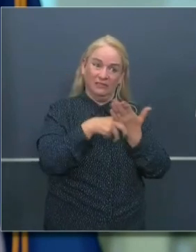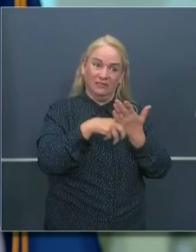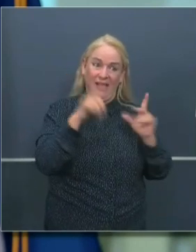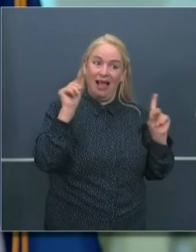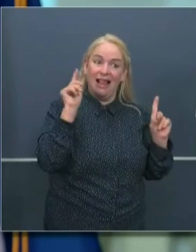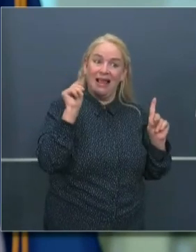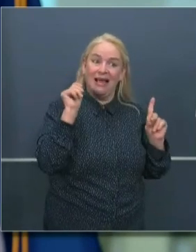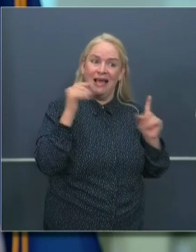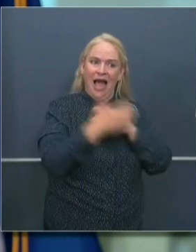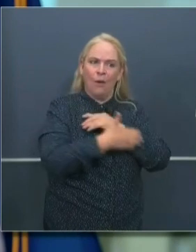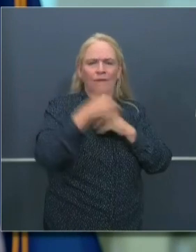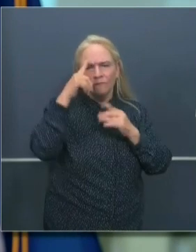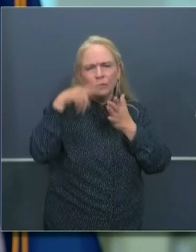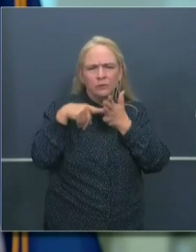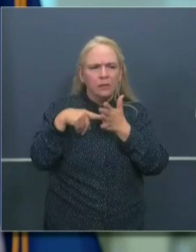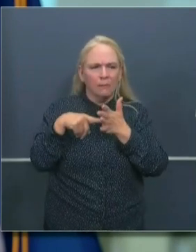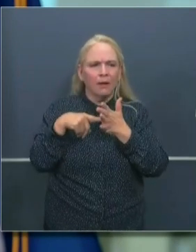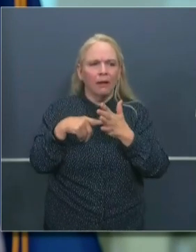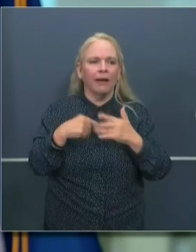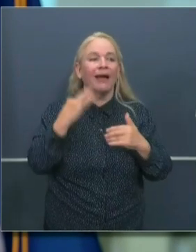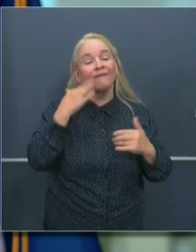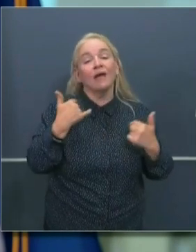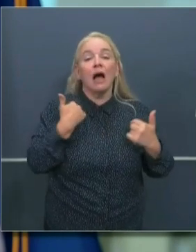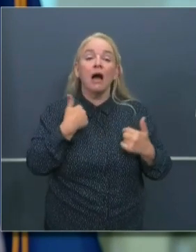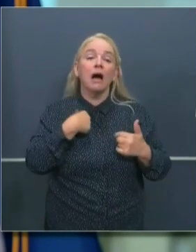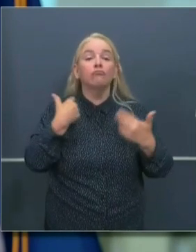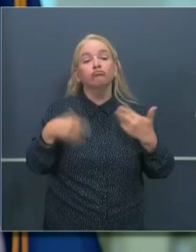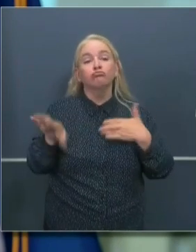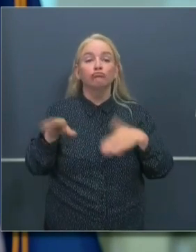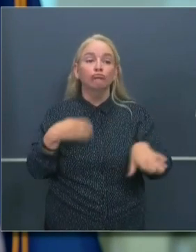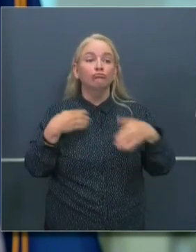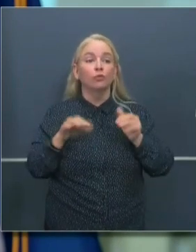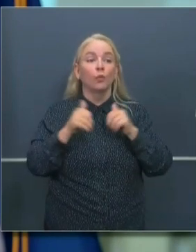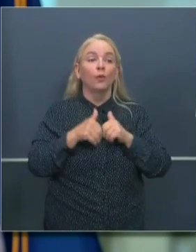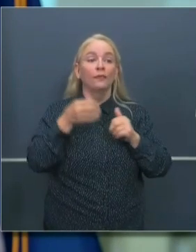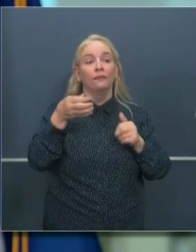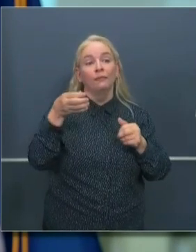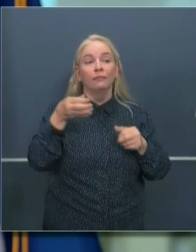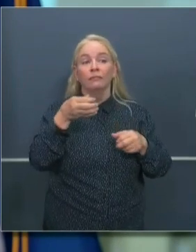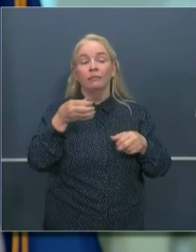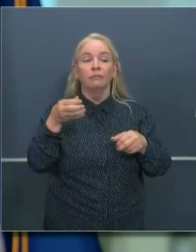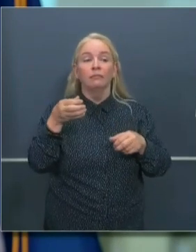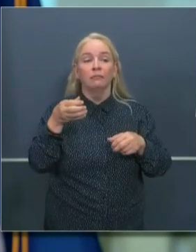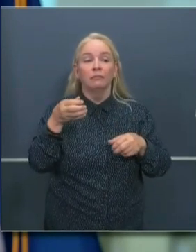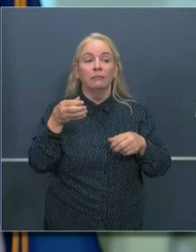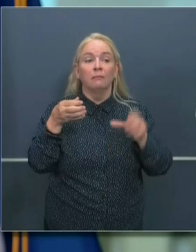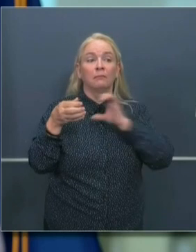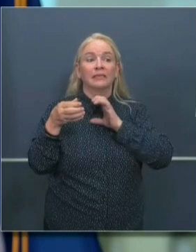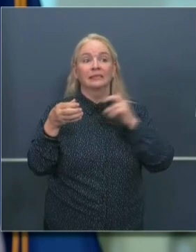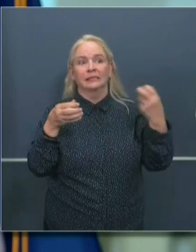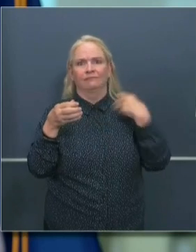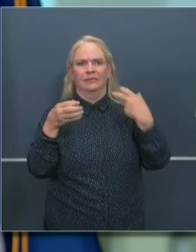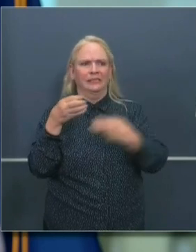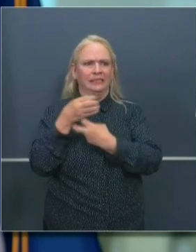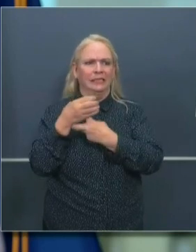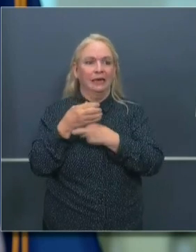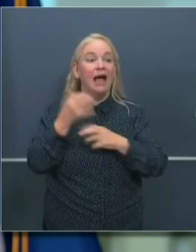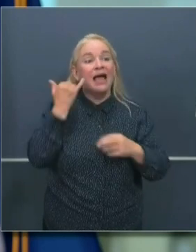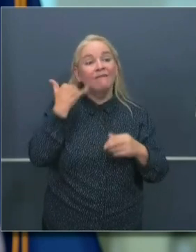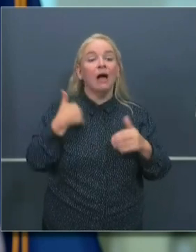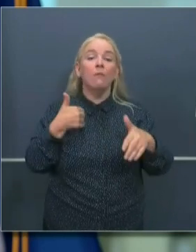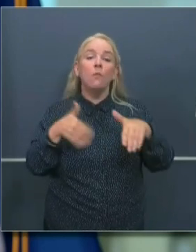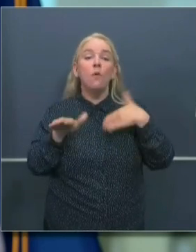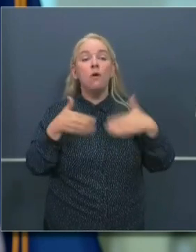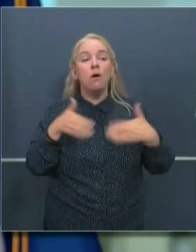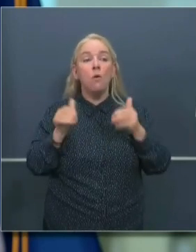I was walking down the street with open container, I'd be stopped and given a ticket? Why not if I'm walking in a crowd without a mask, I don't get a ticket? I